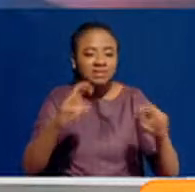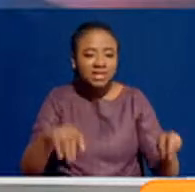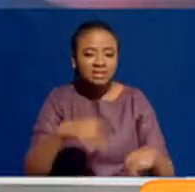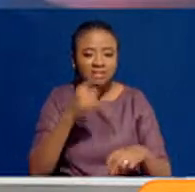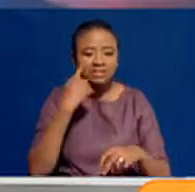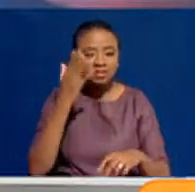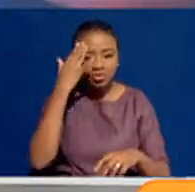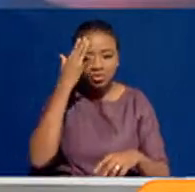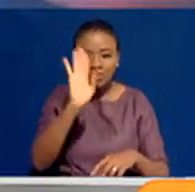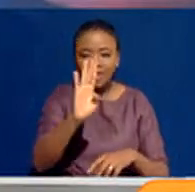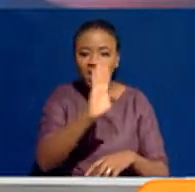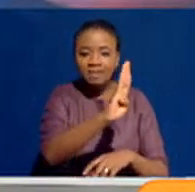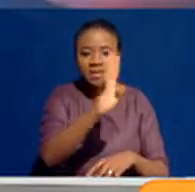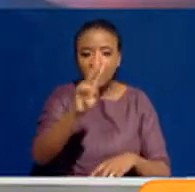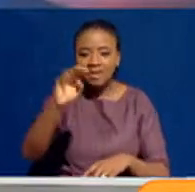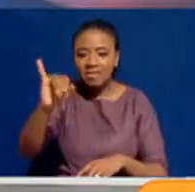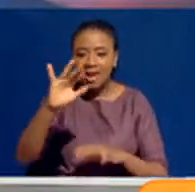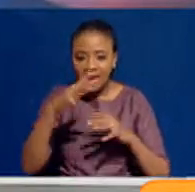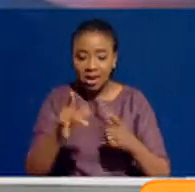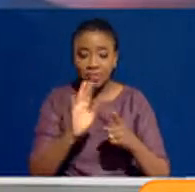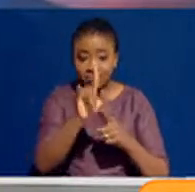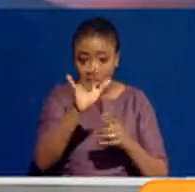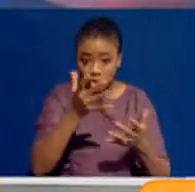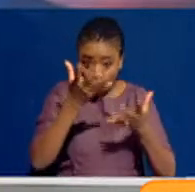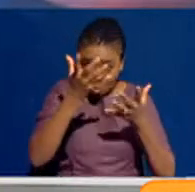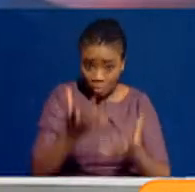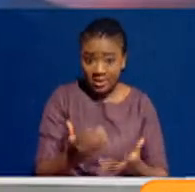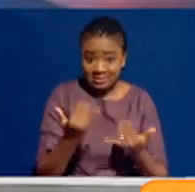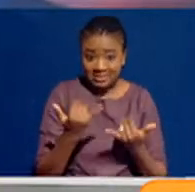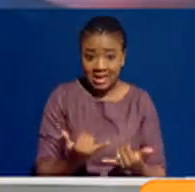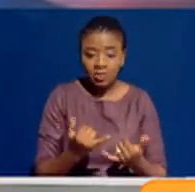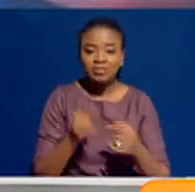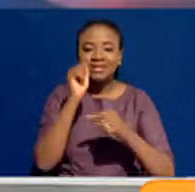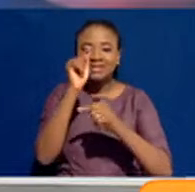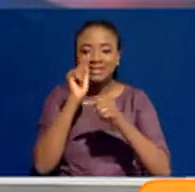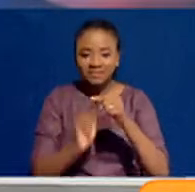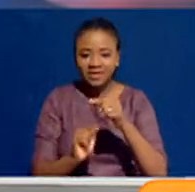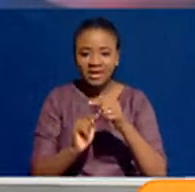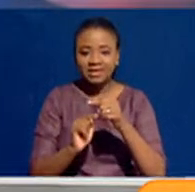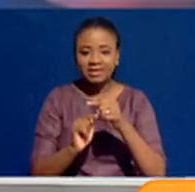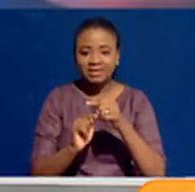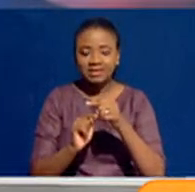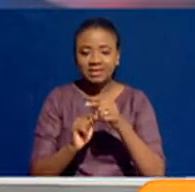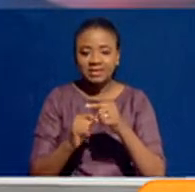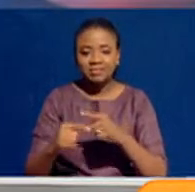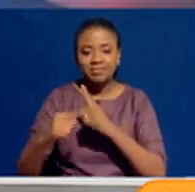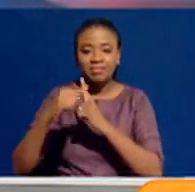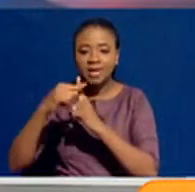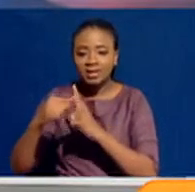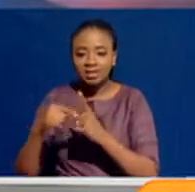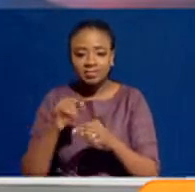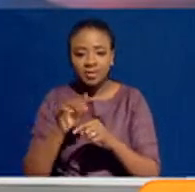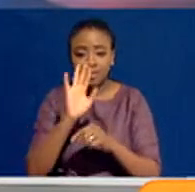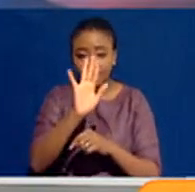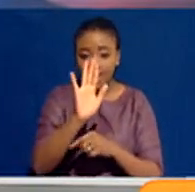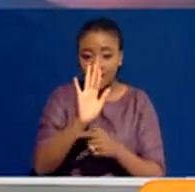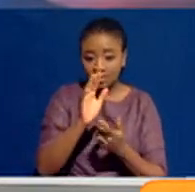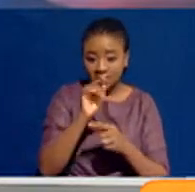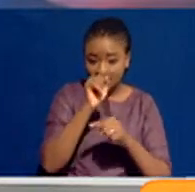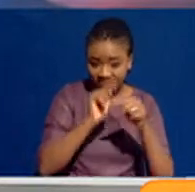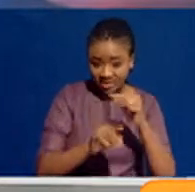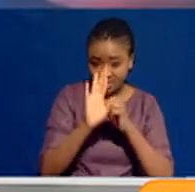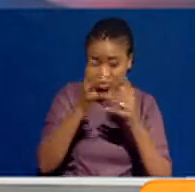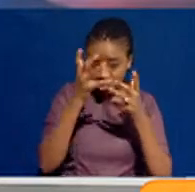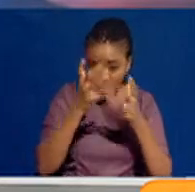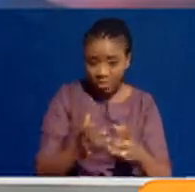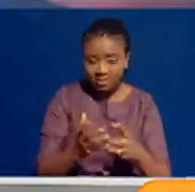do. Divide your weight by the square of your height. Divide your weight by the square of your